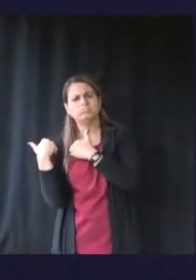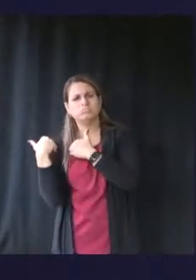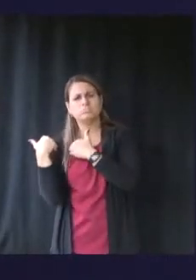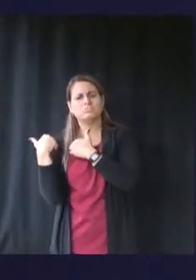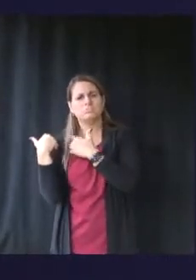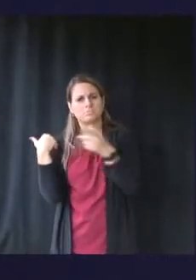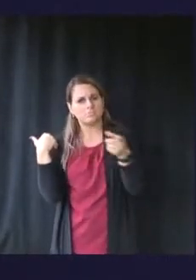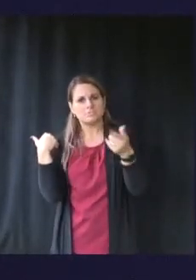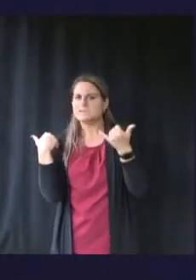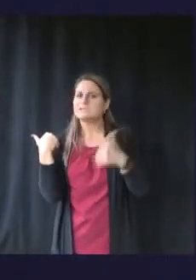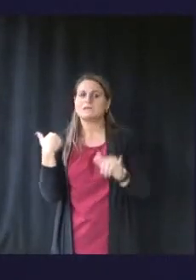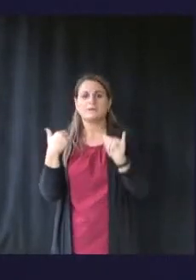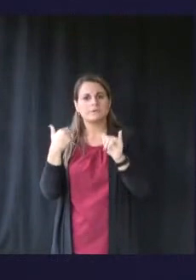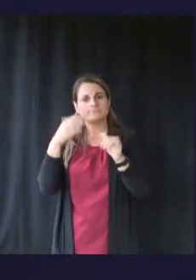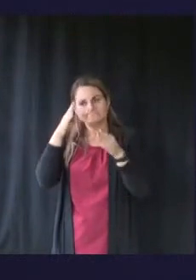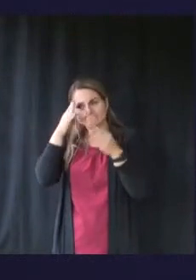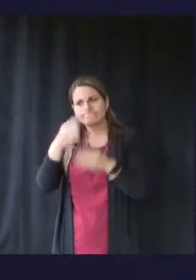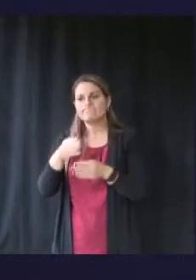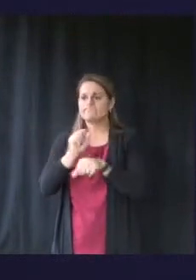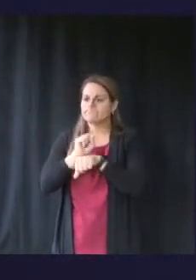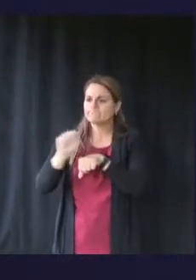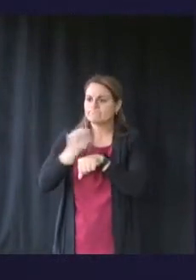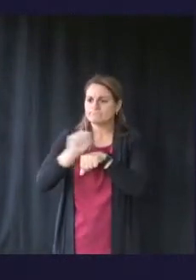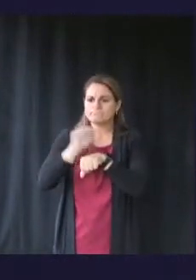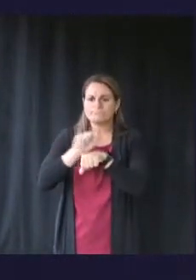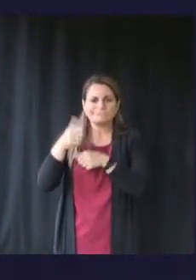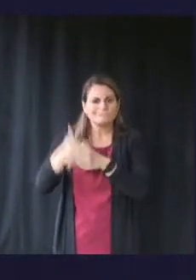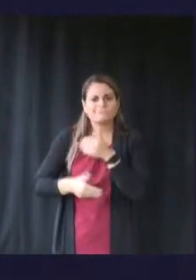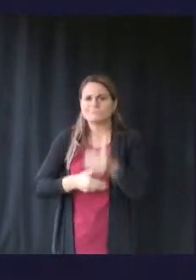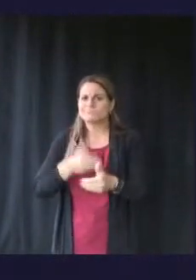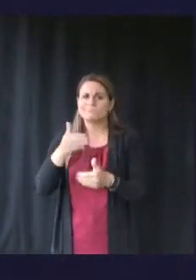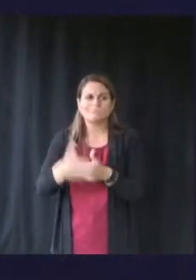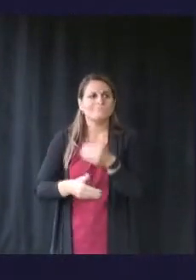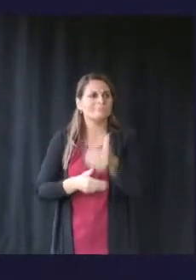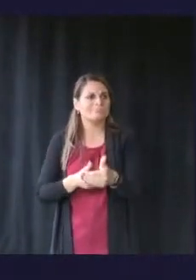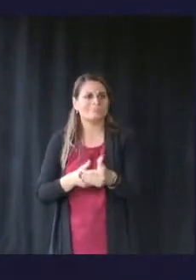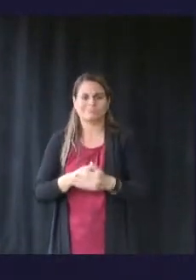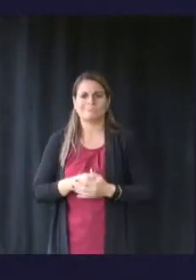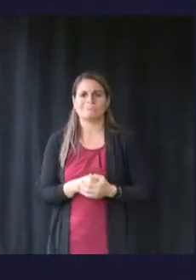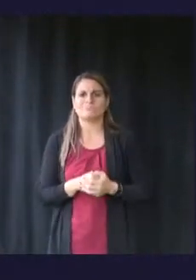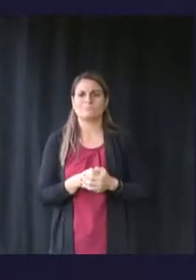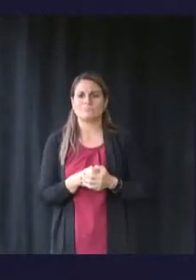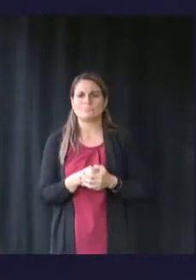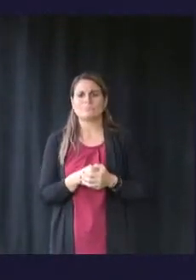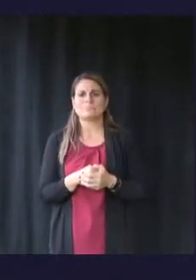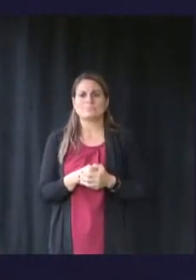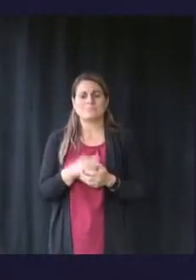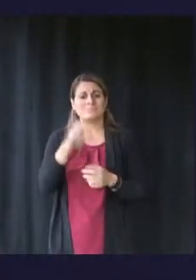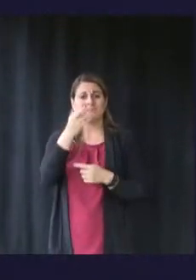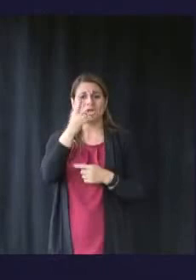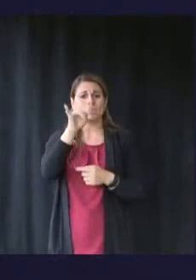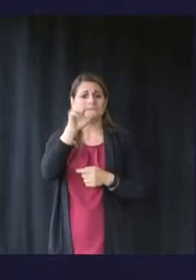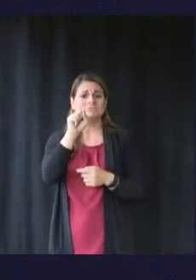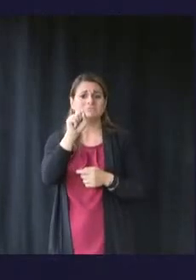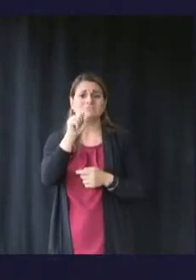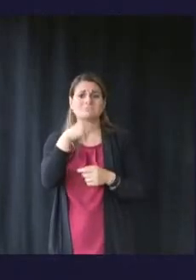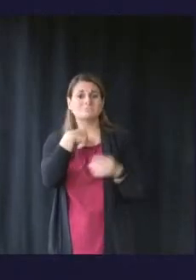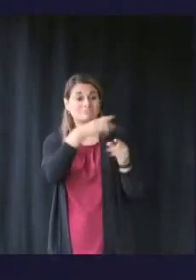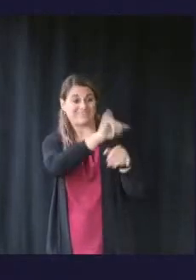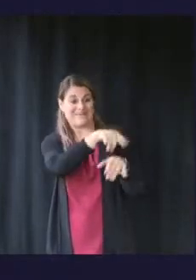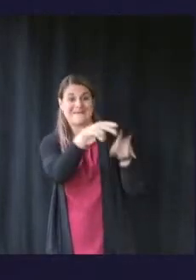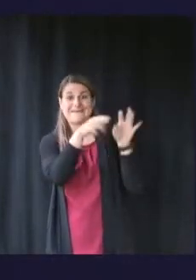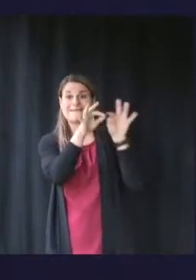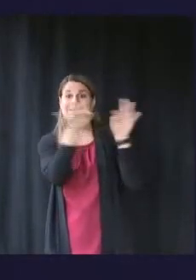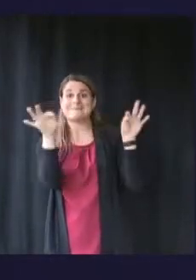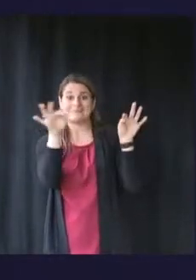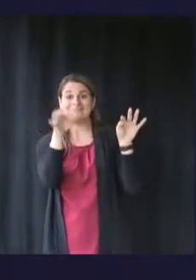And Chris, I came up with the same sentence from your book. Someday, he